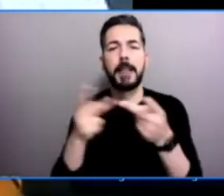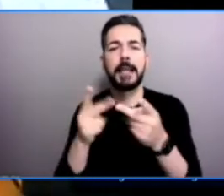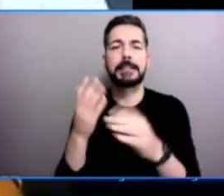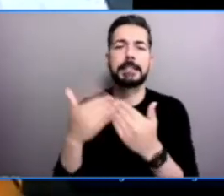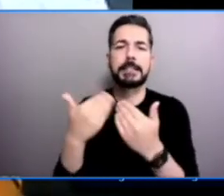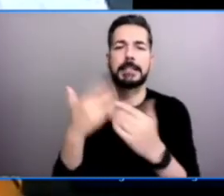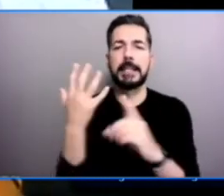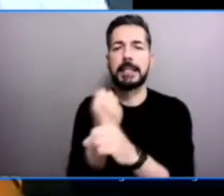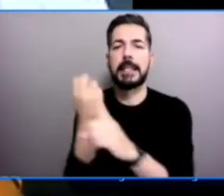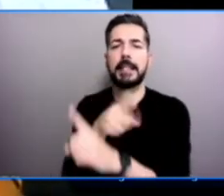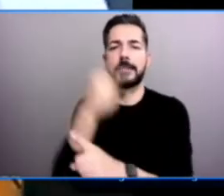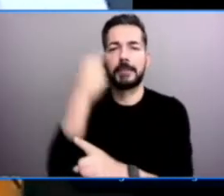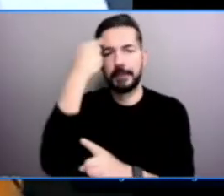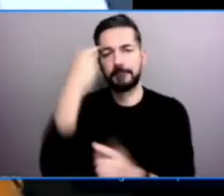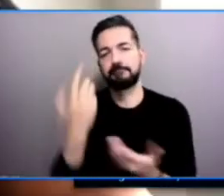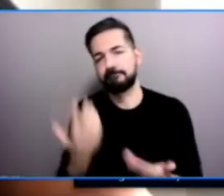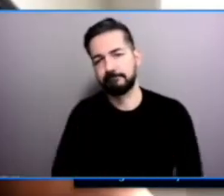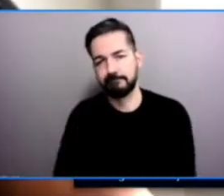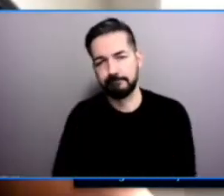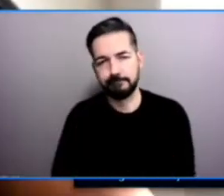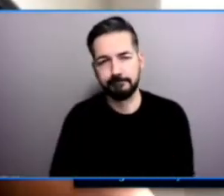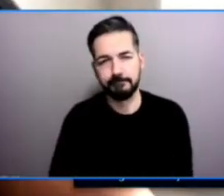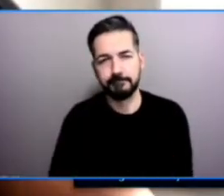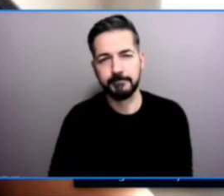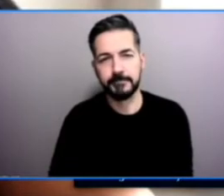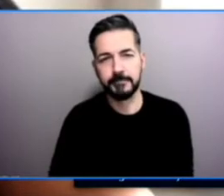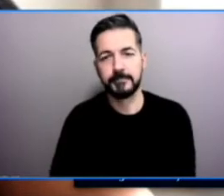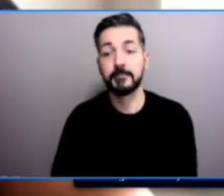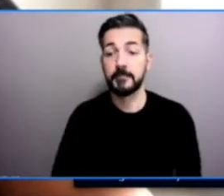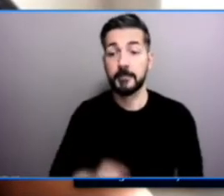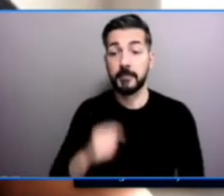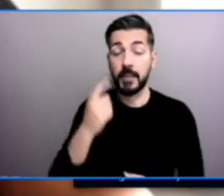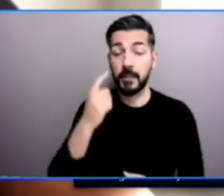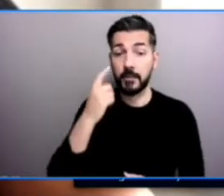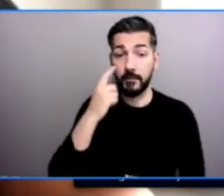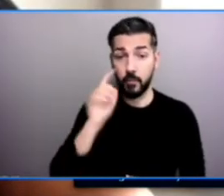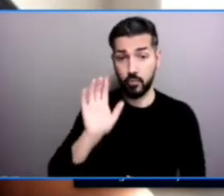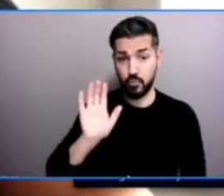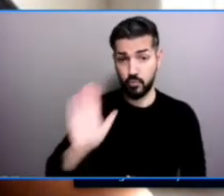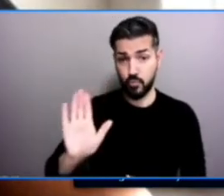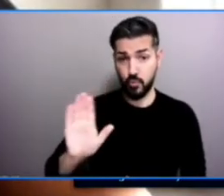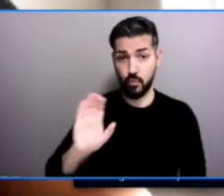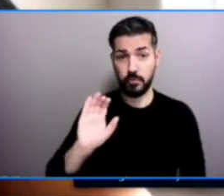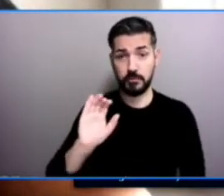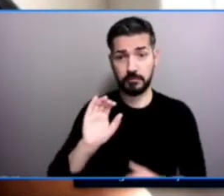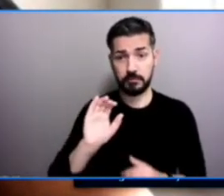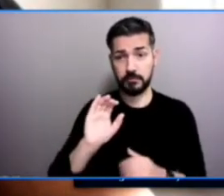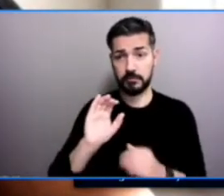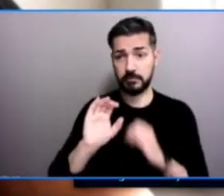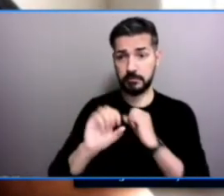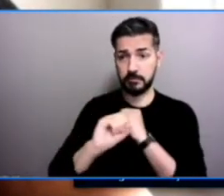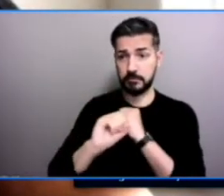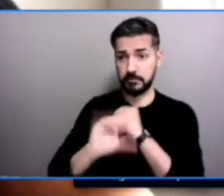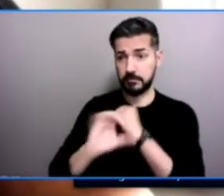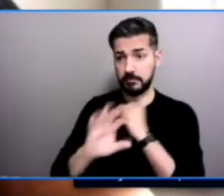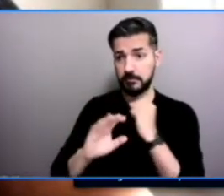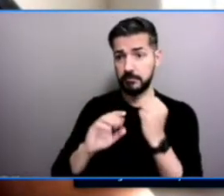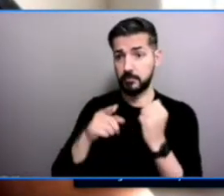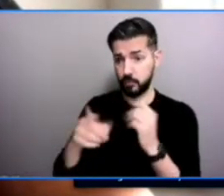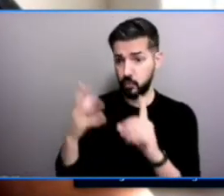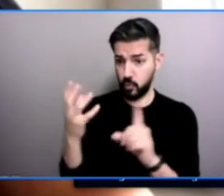just don't be superficial when you're looking at what's going on. I had to have a lot of conversations explaining that, yes, you look at the state legislature